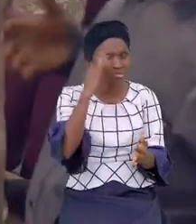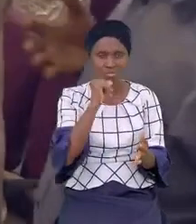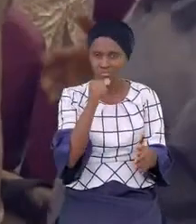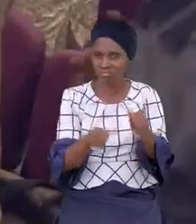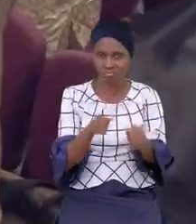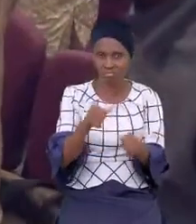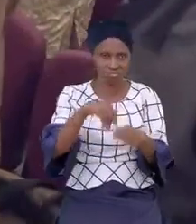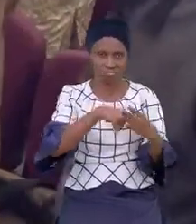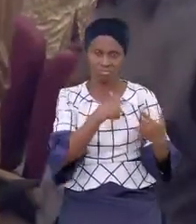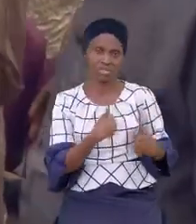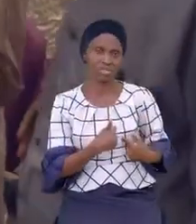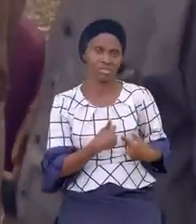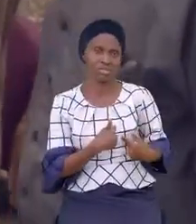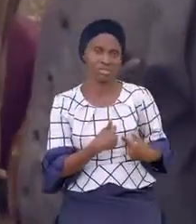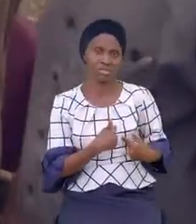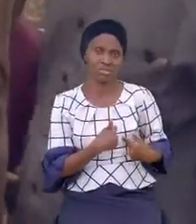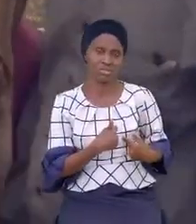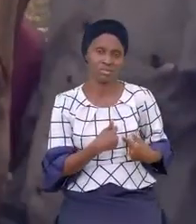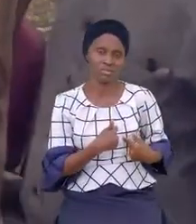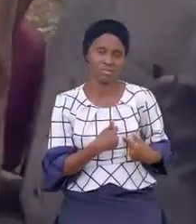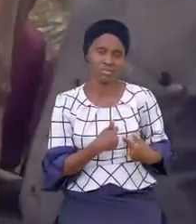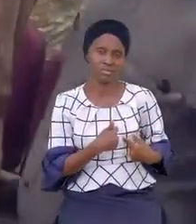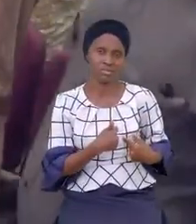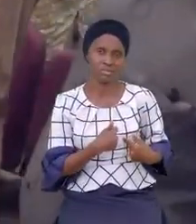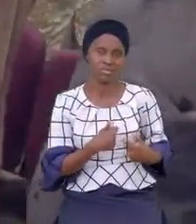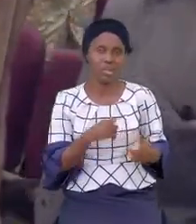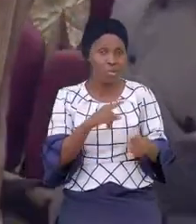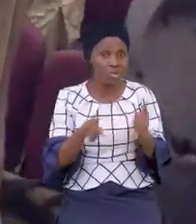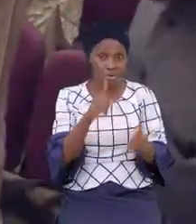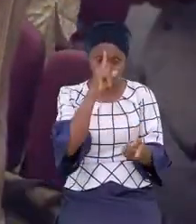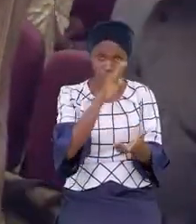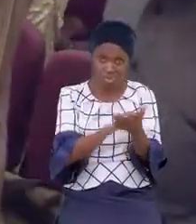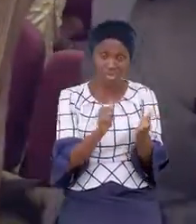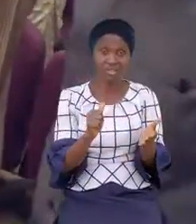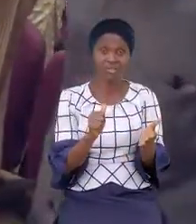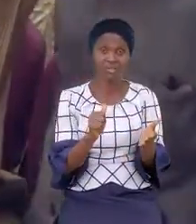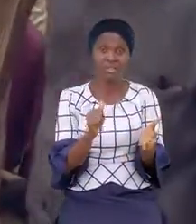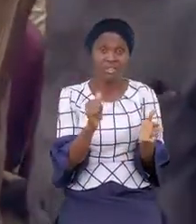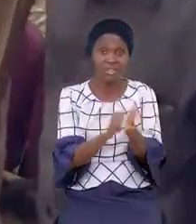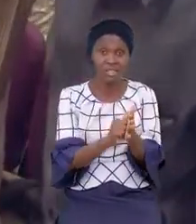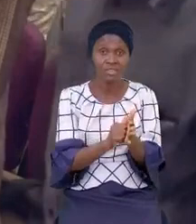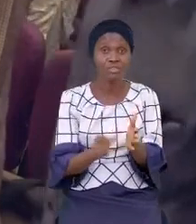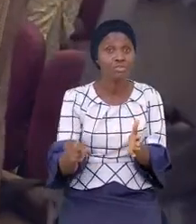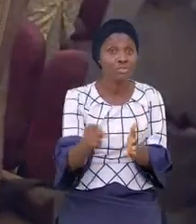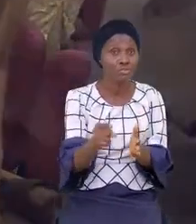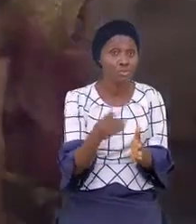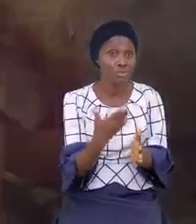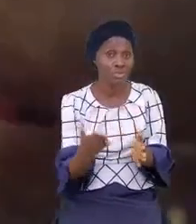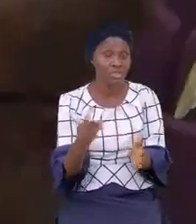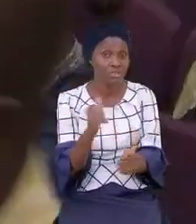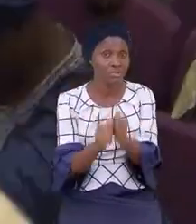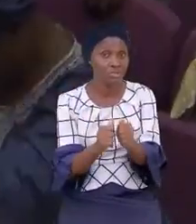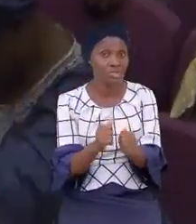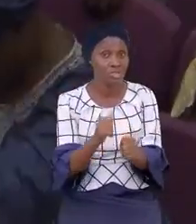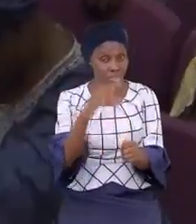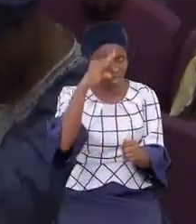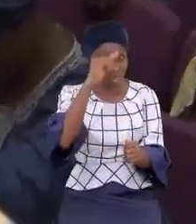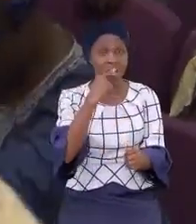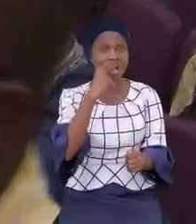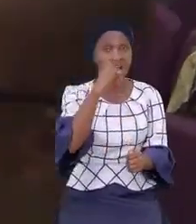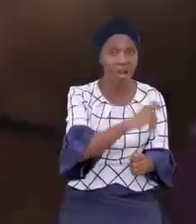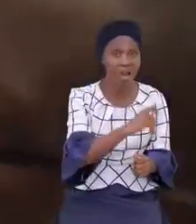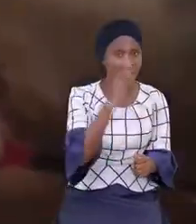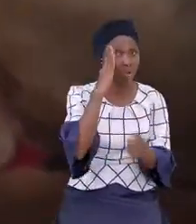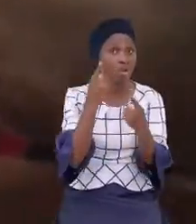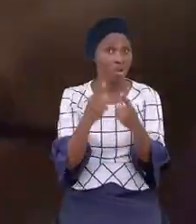doubt in his heart, but will believe that those things which he has said shall come